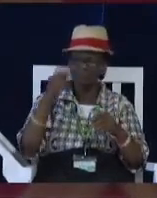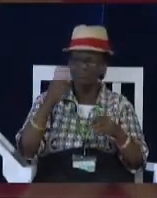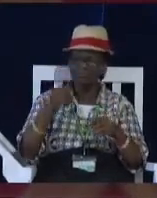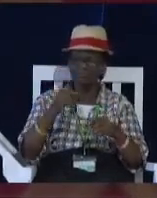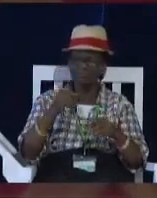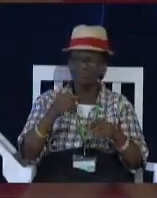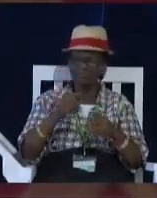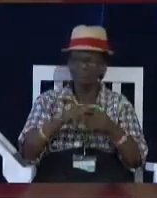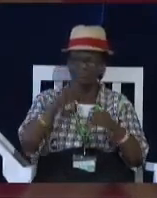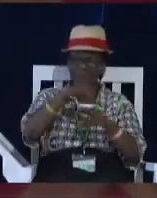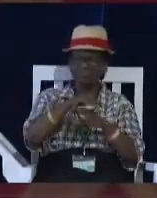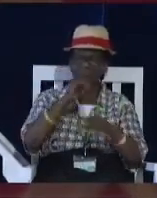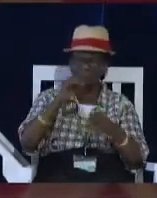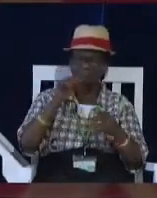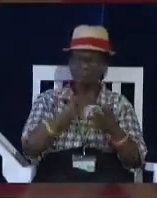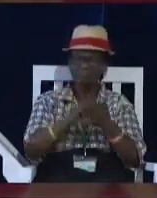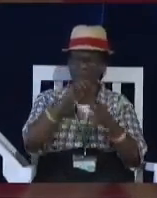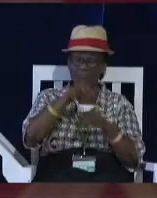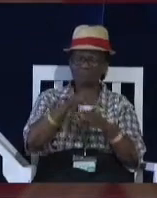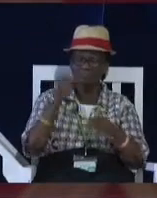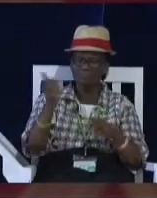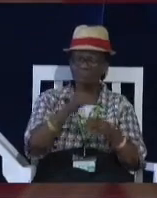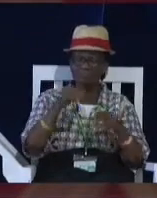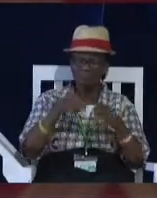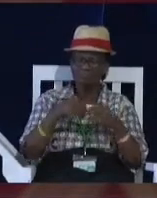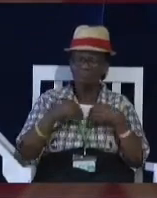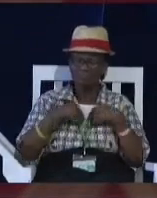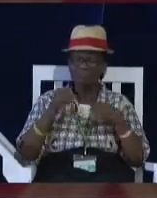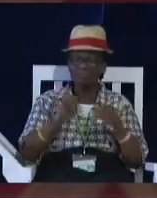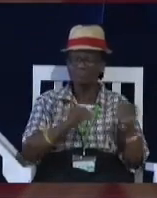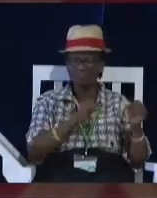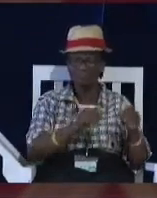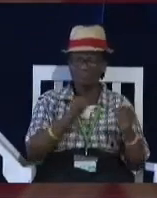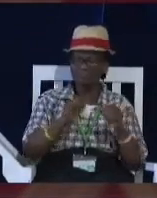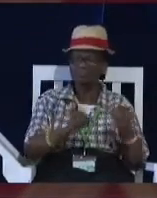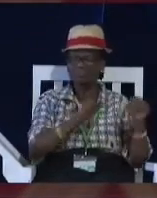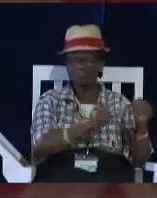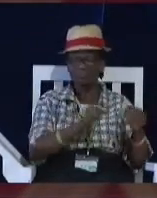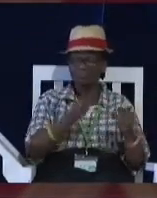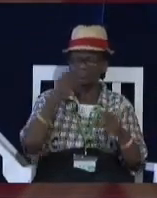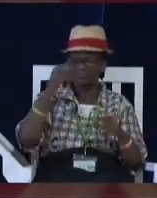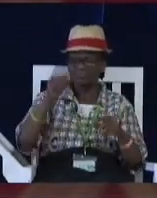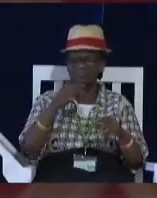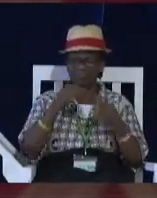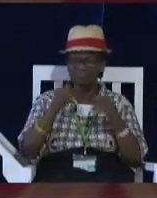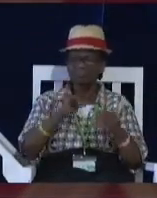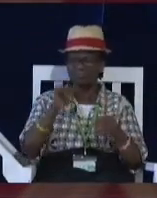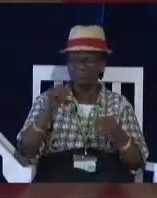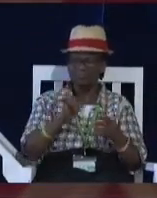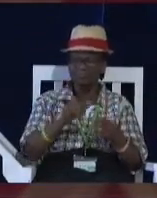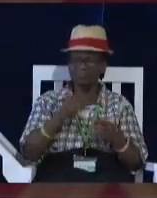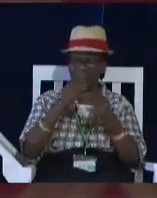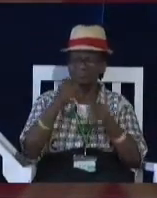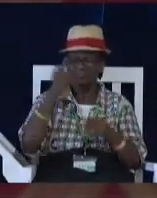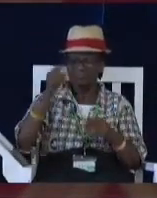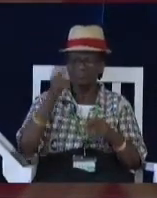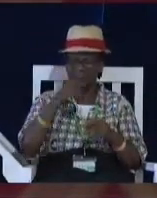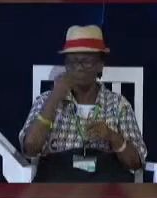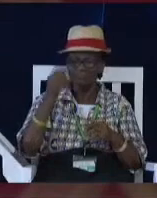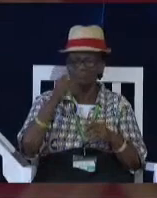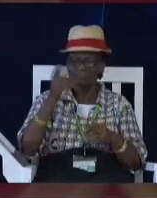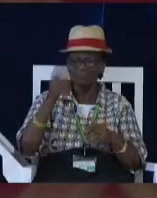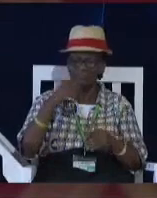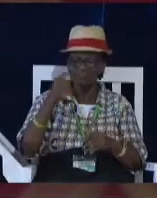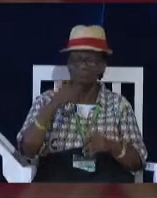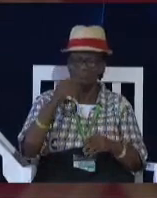night that you have set aside for healing. Thank you because you said in your word,